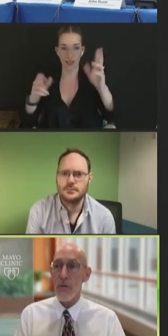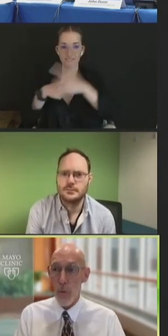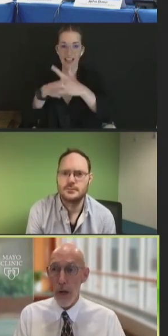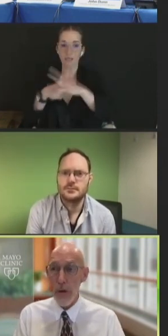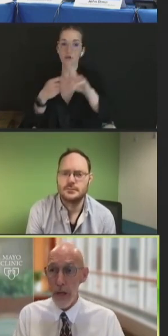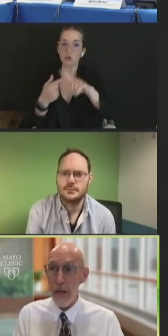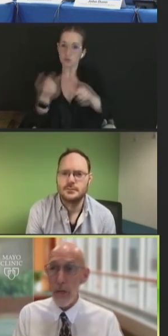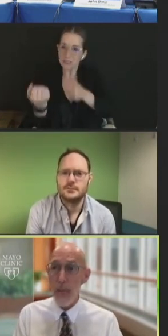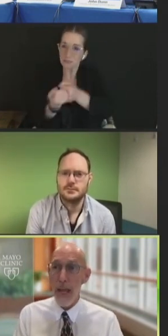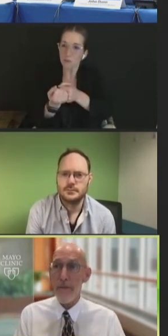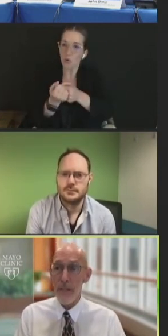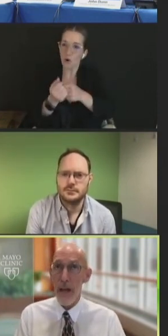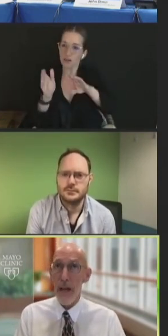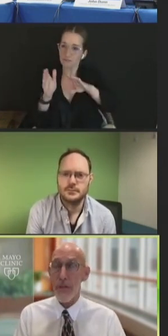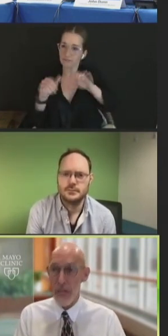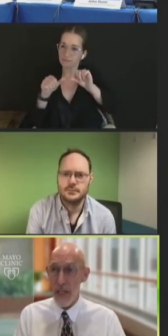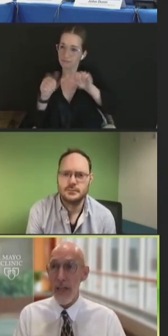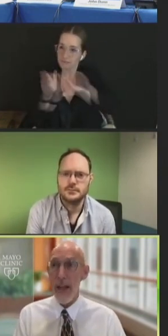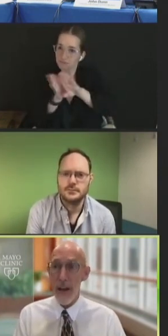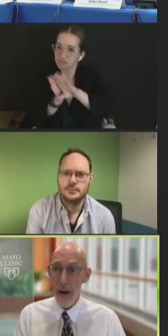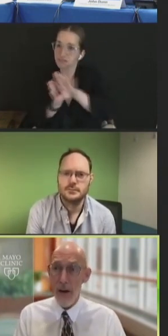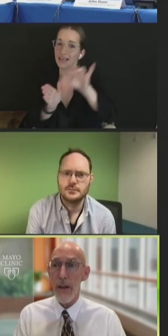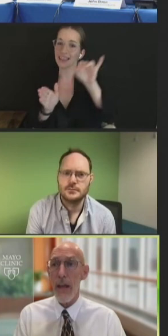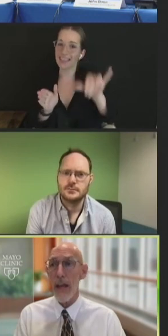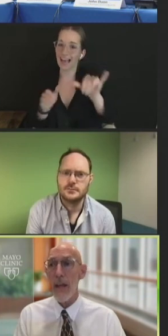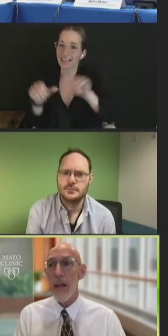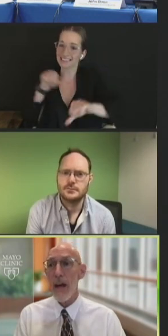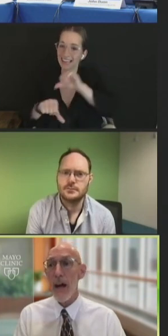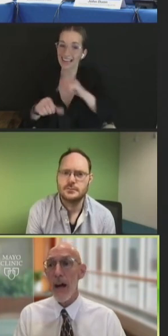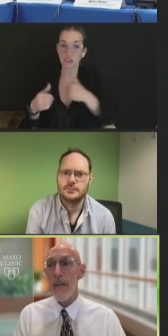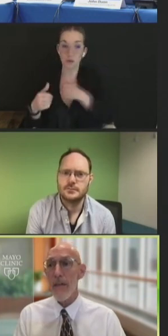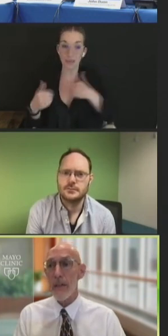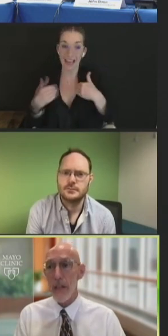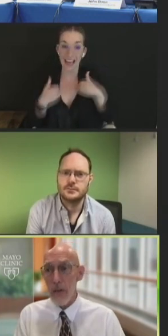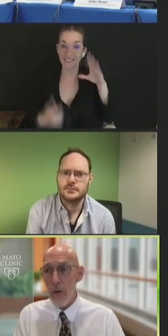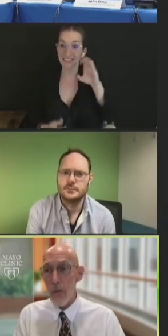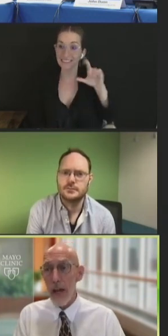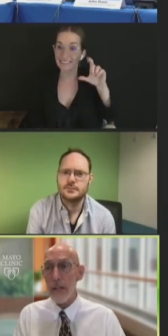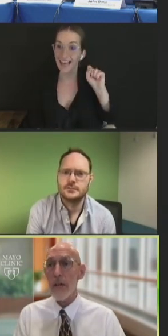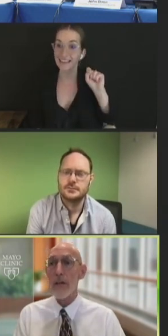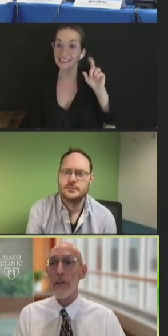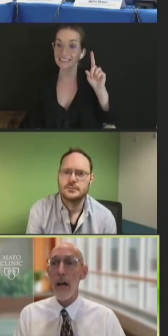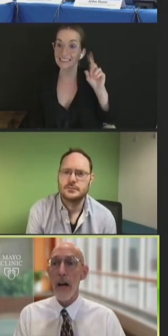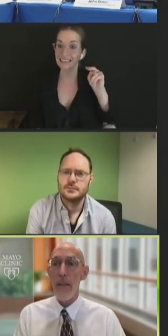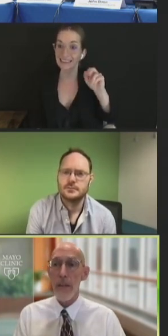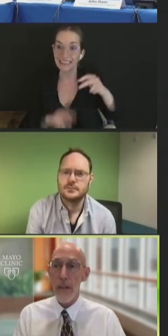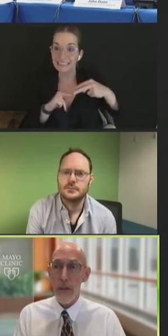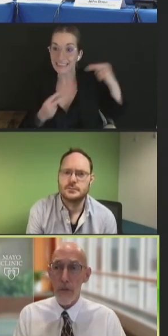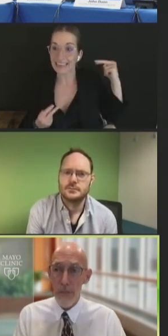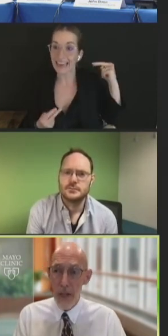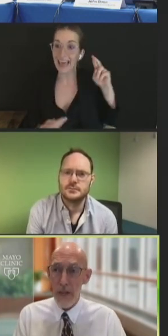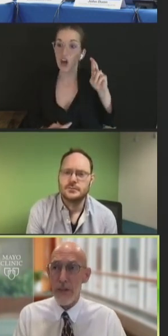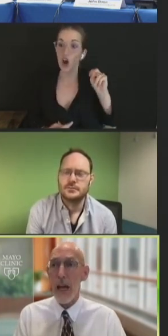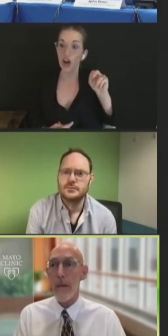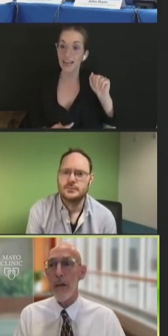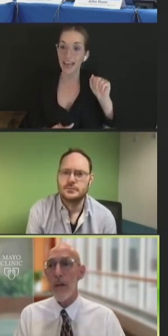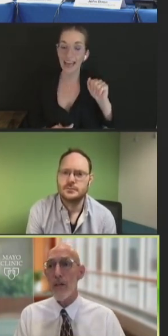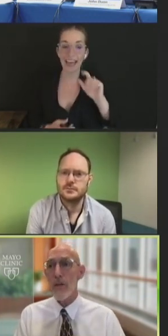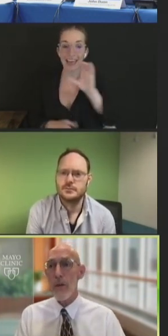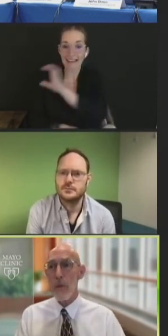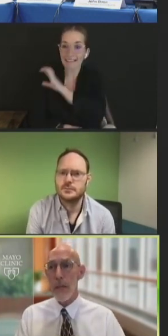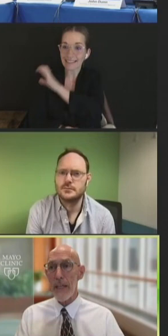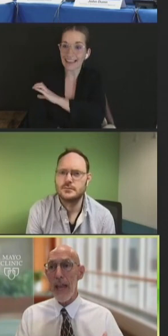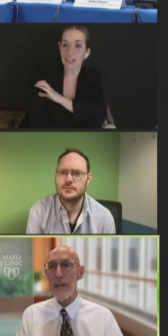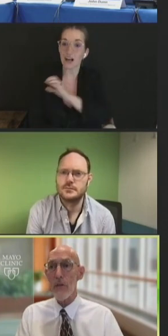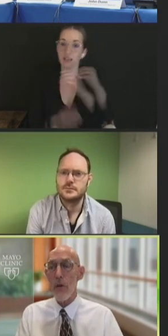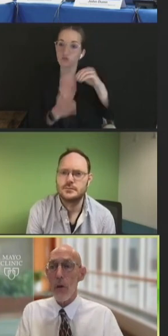science, wherein we have cells, DNA, RNA, the clinical record, the clinical phenotype, so that